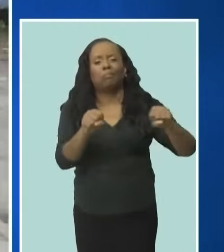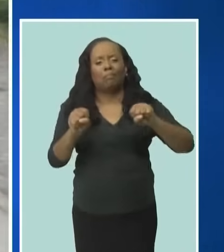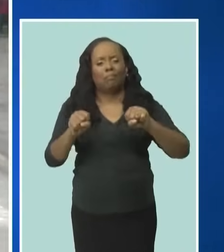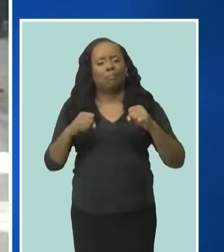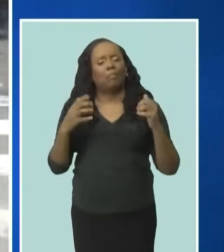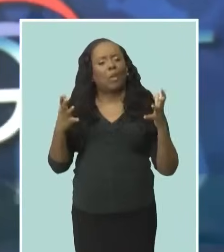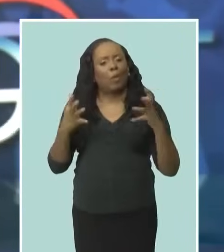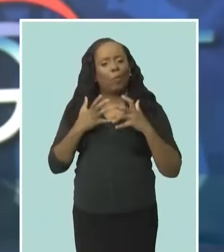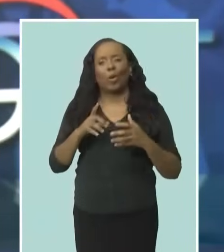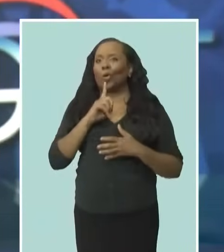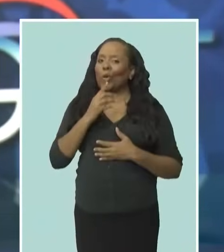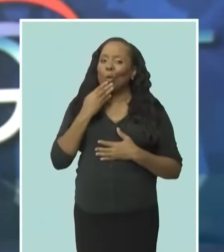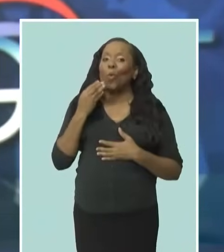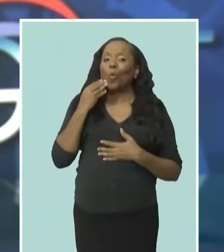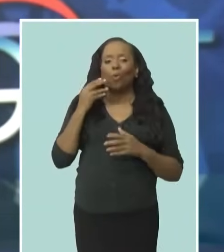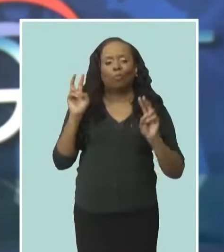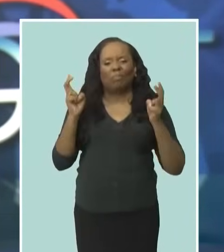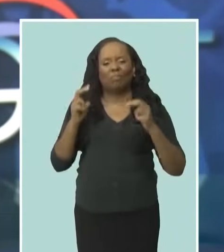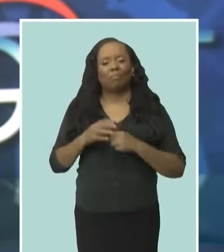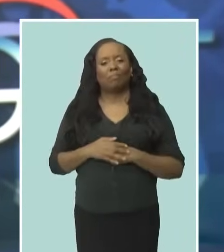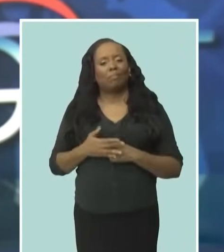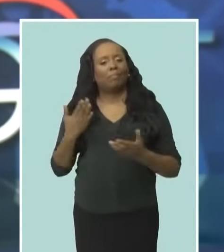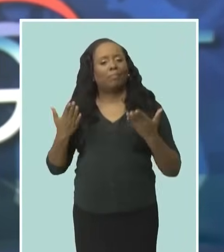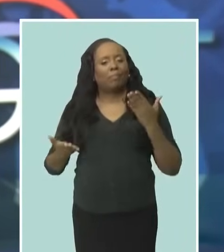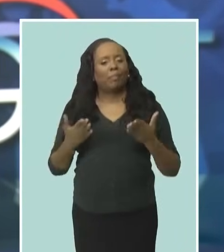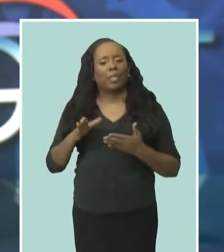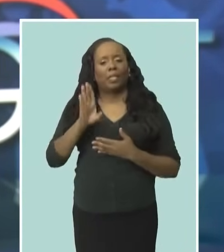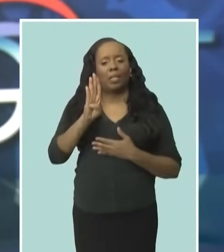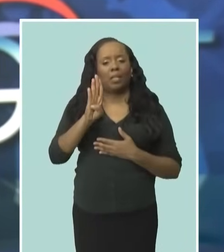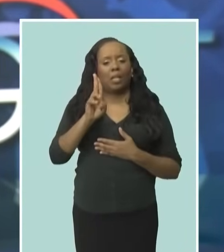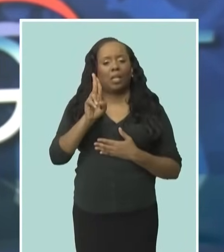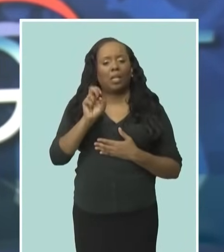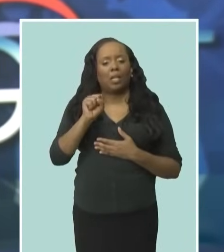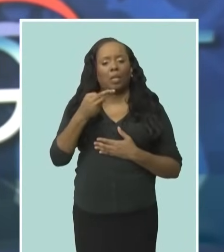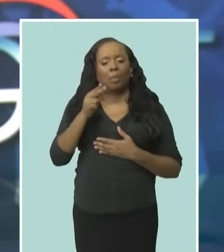do so. He suggested a place in Bushy Park, St. Philip.